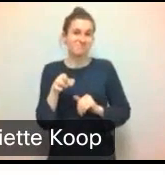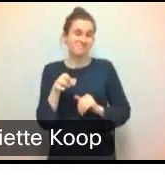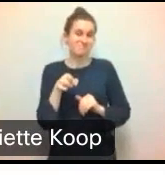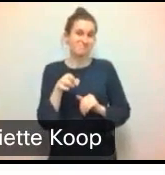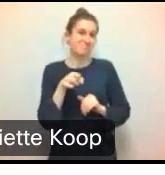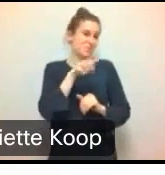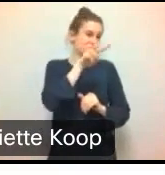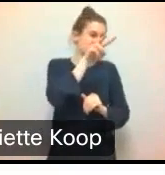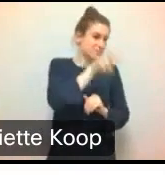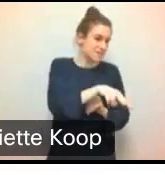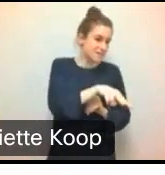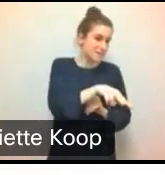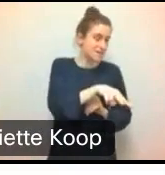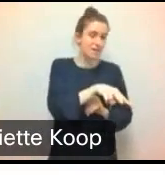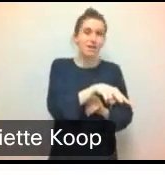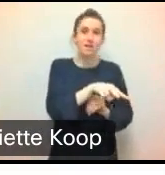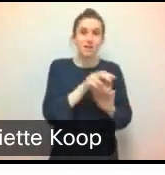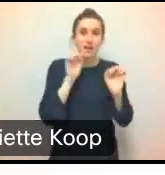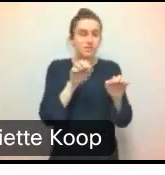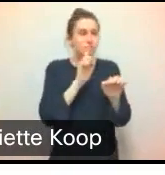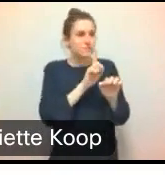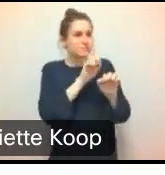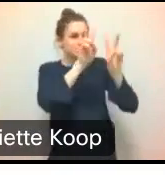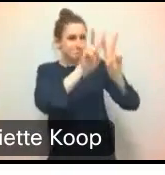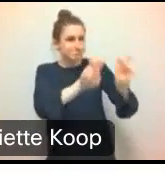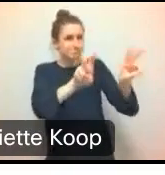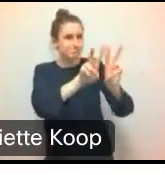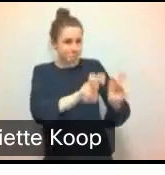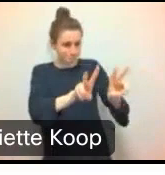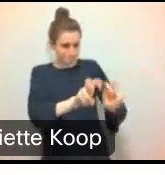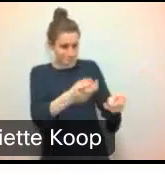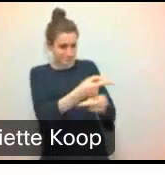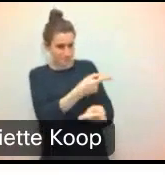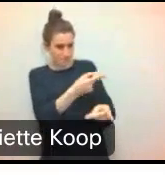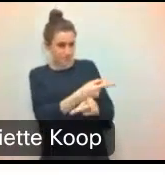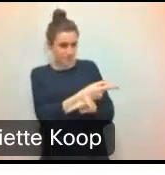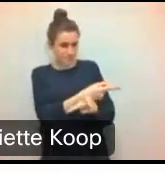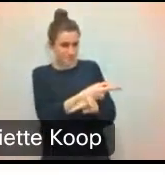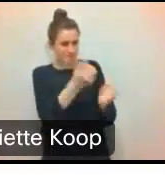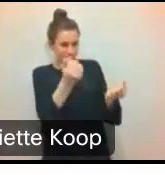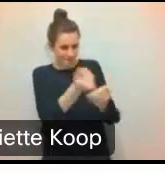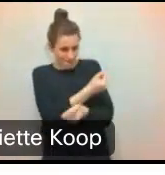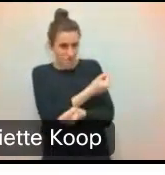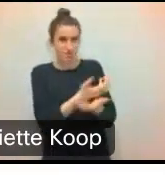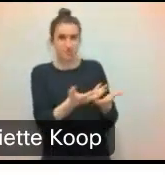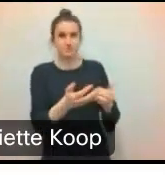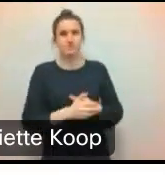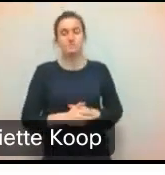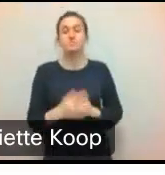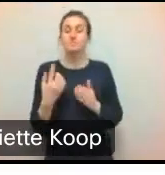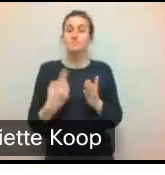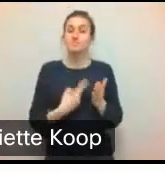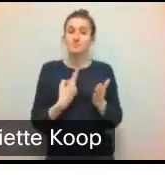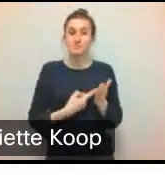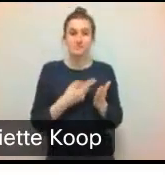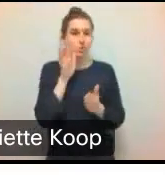it. So you can get a full picture. You're drilling down on the source. And then sometimes I think what's missing, and you'll see